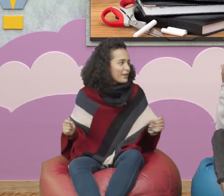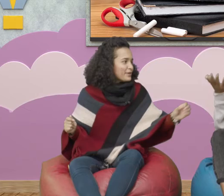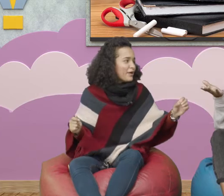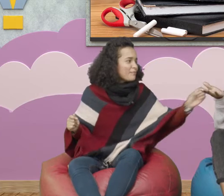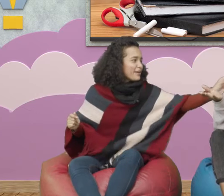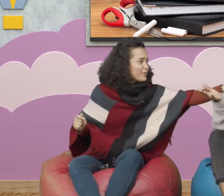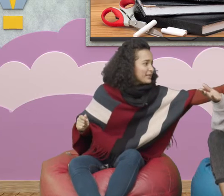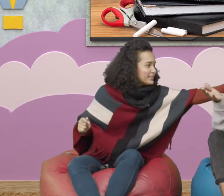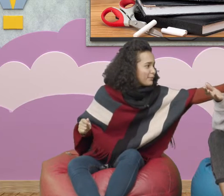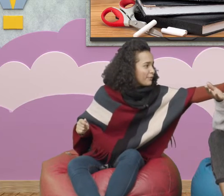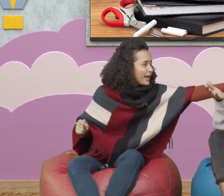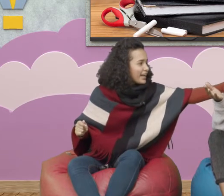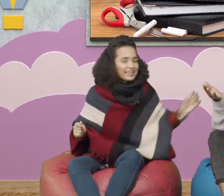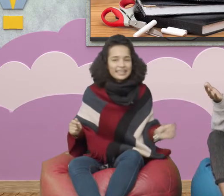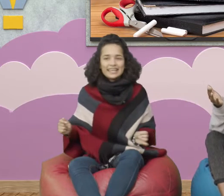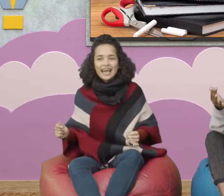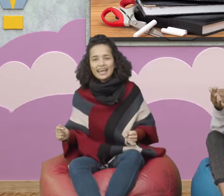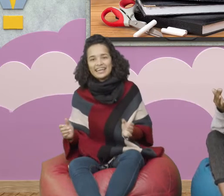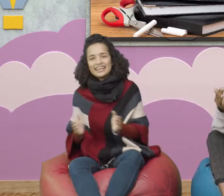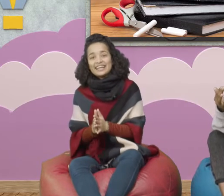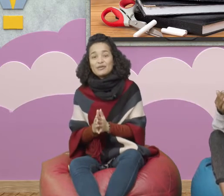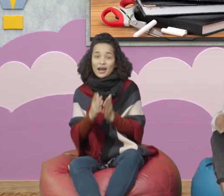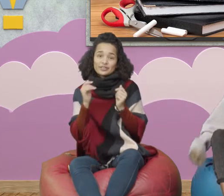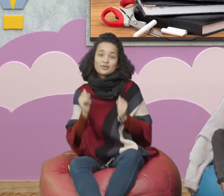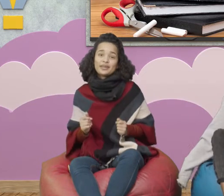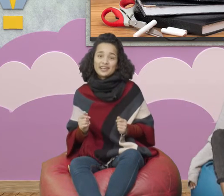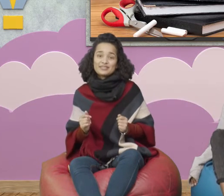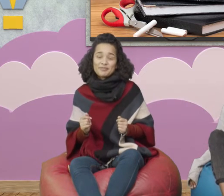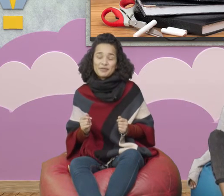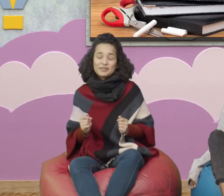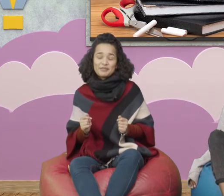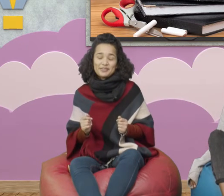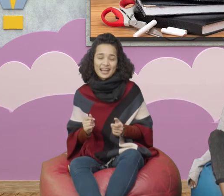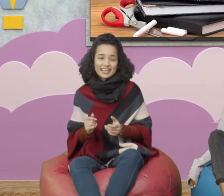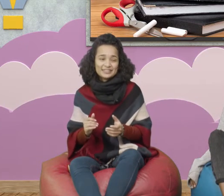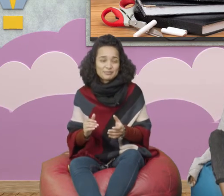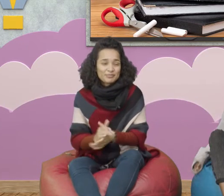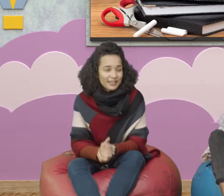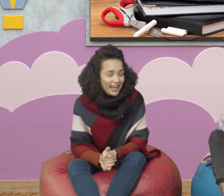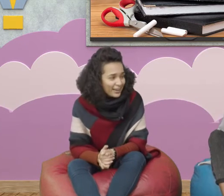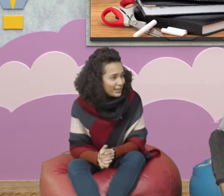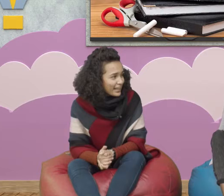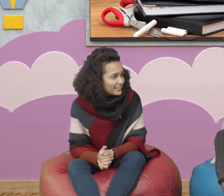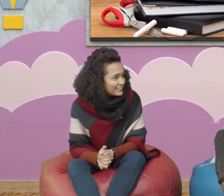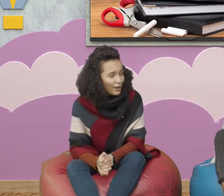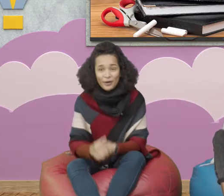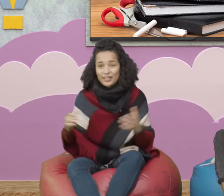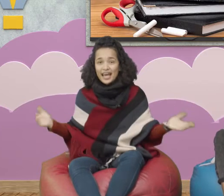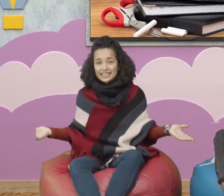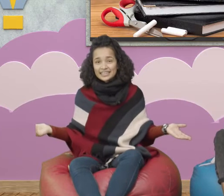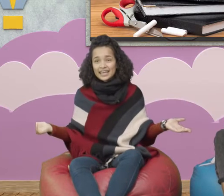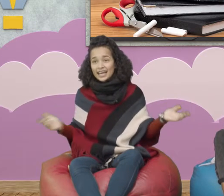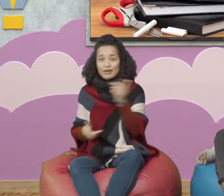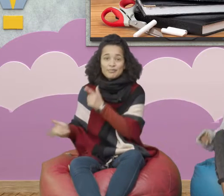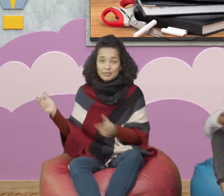think it's a went or go. Mary went somewhere. Yay! I also want to go somewhere with Mary, guys. Okay, so